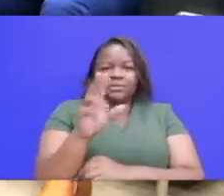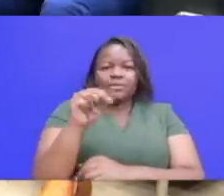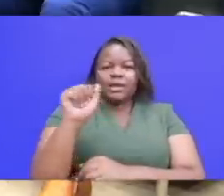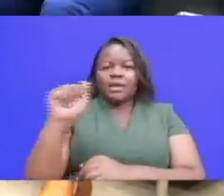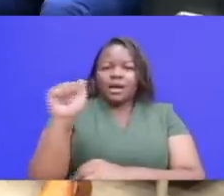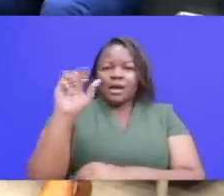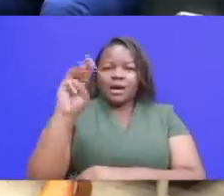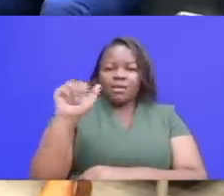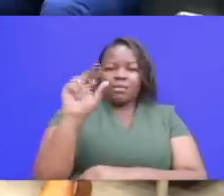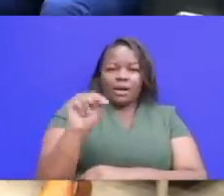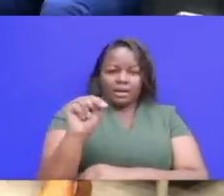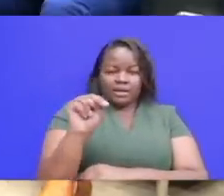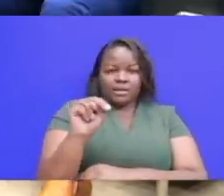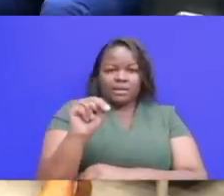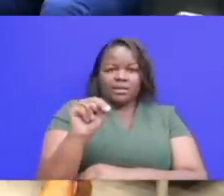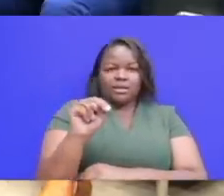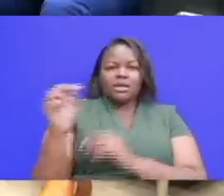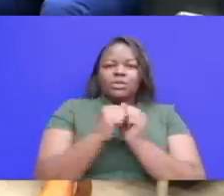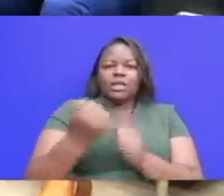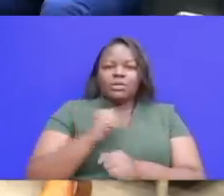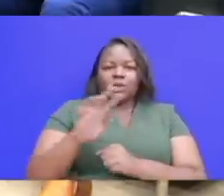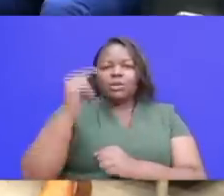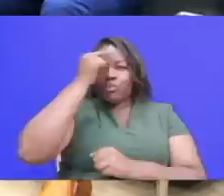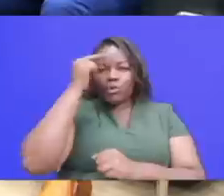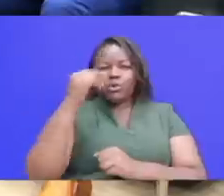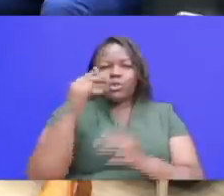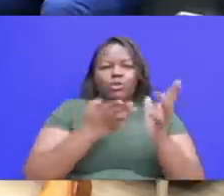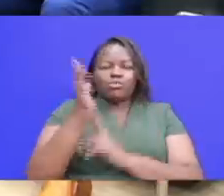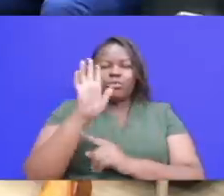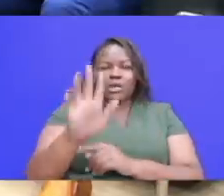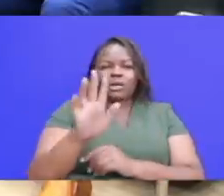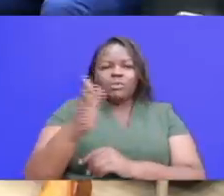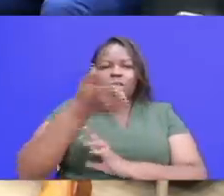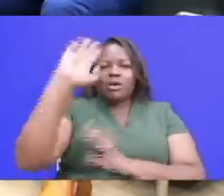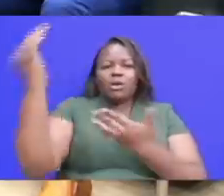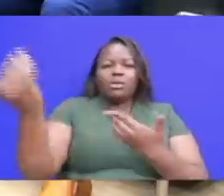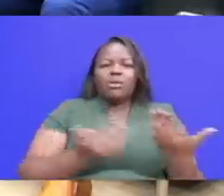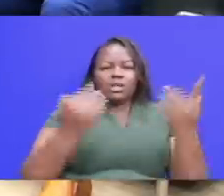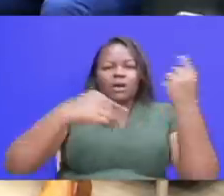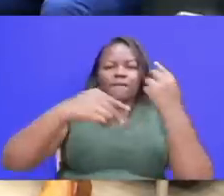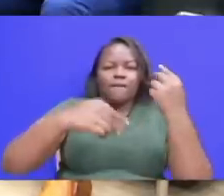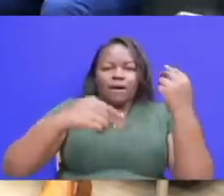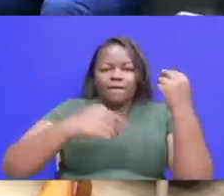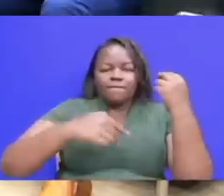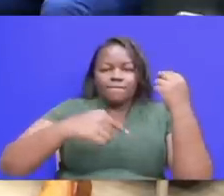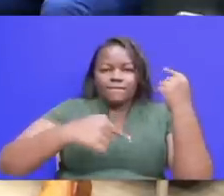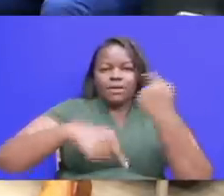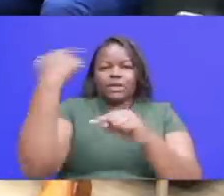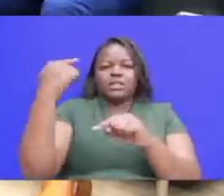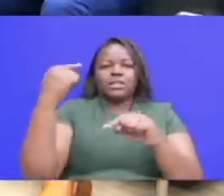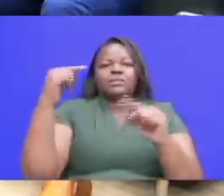Naaman with that the was young daughter. Because through him, God had brought victory Amen. To